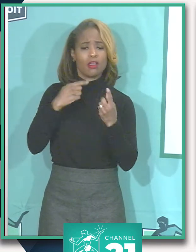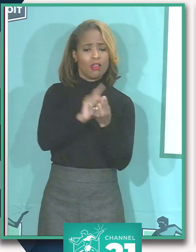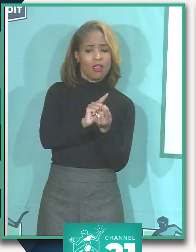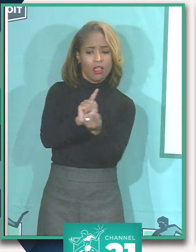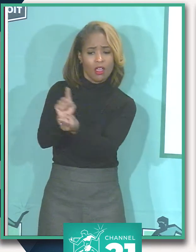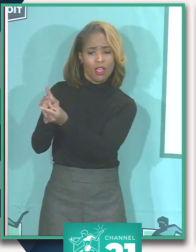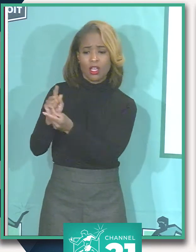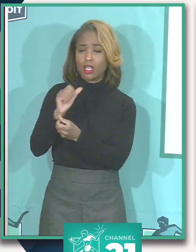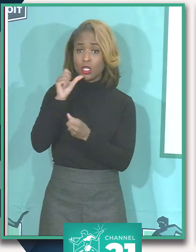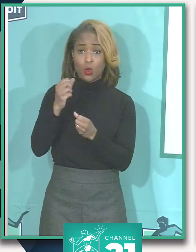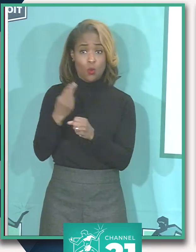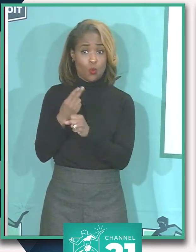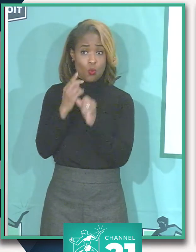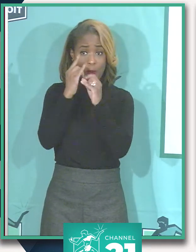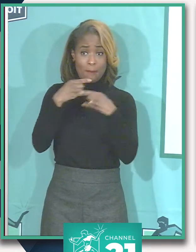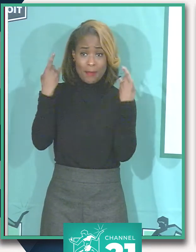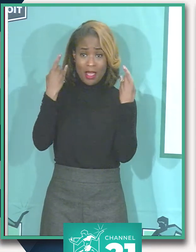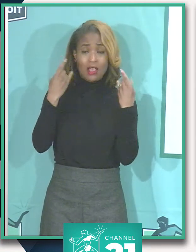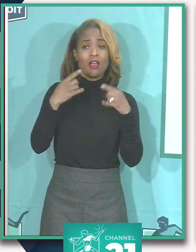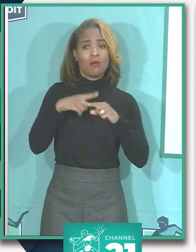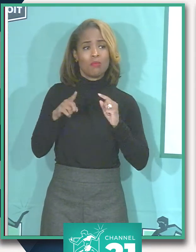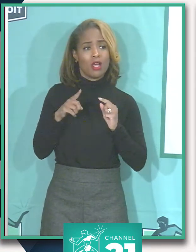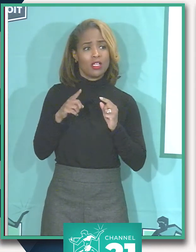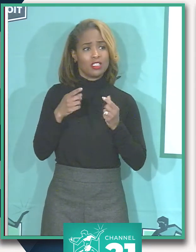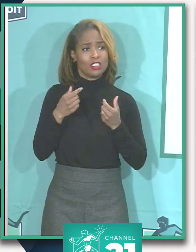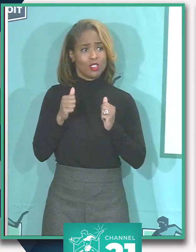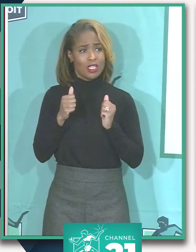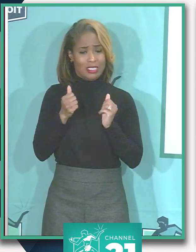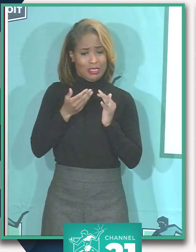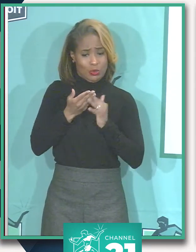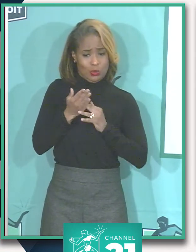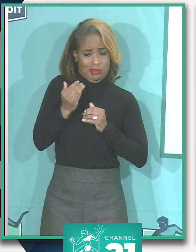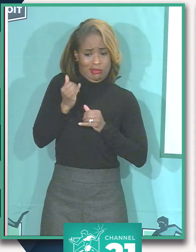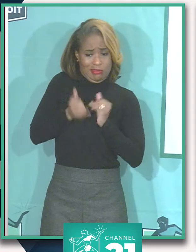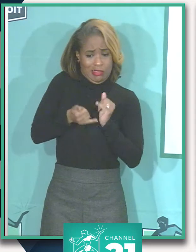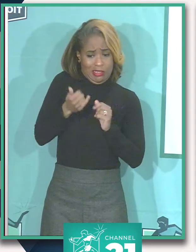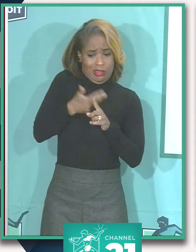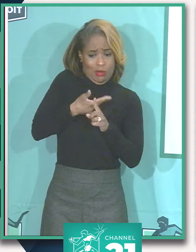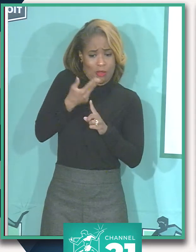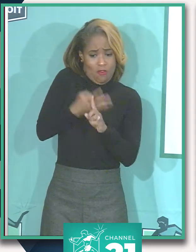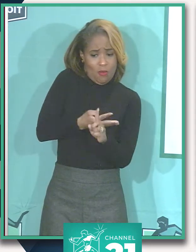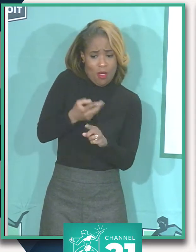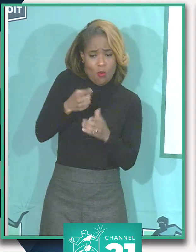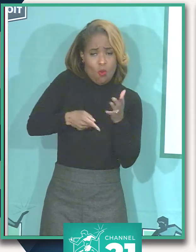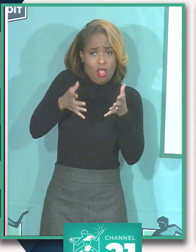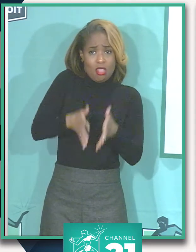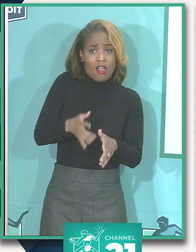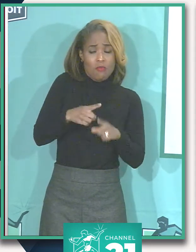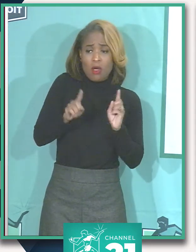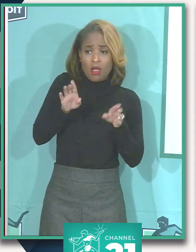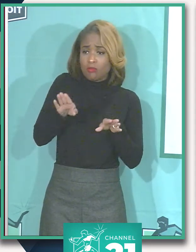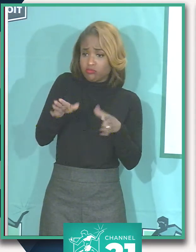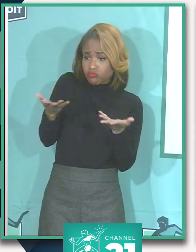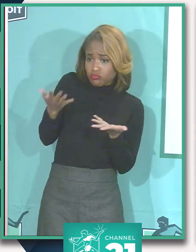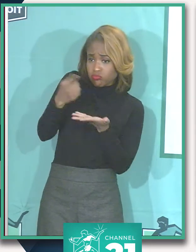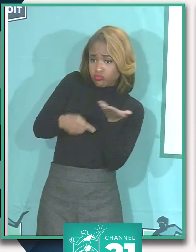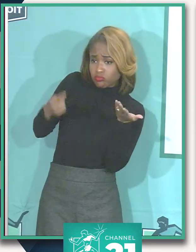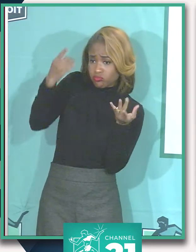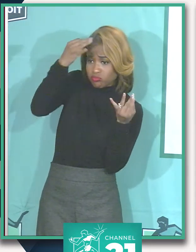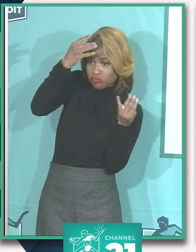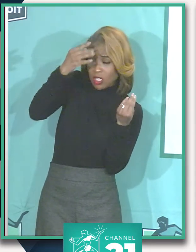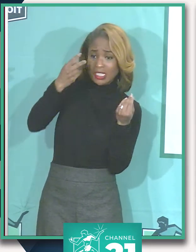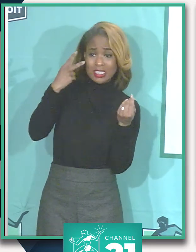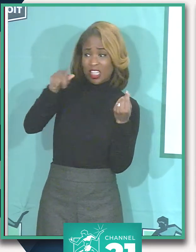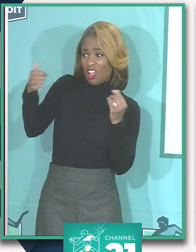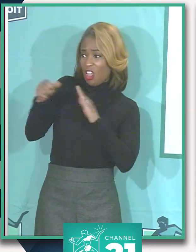don't mask up. It's just making it through the final couple of 3-4 months here, whatever we have. I'm just open to your thought when we see other